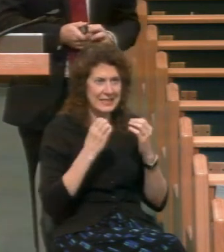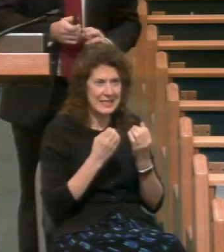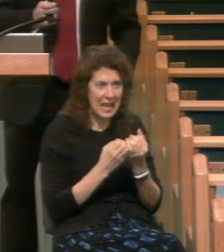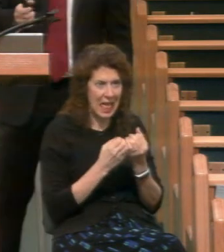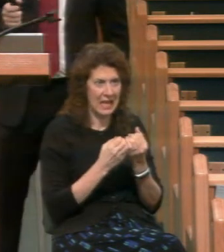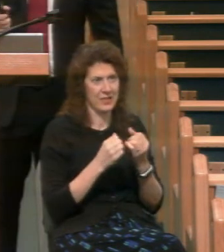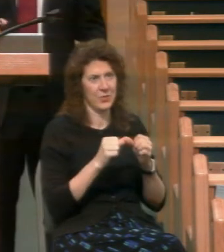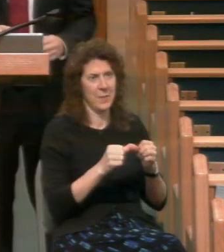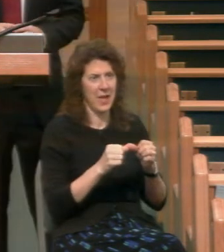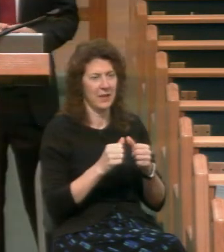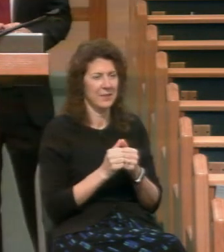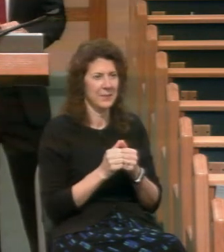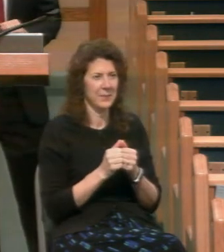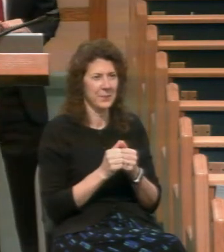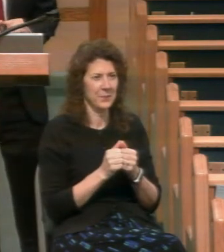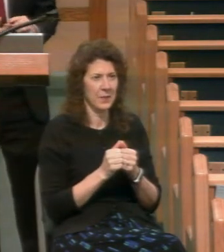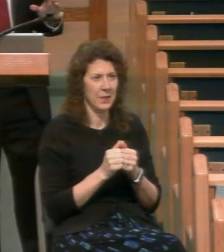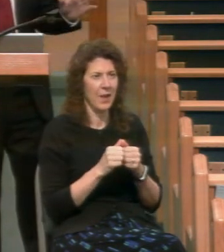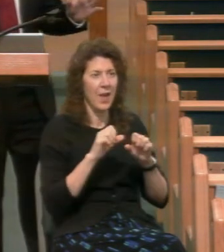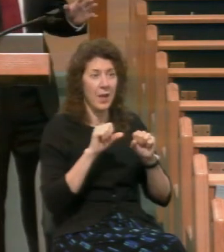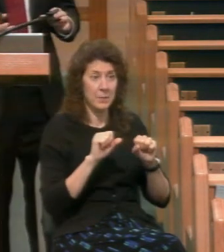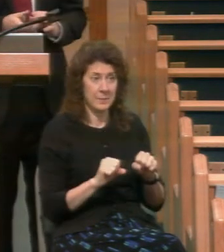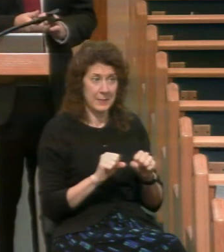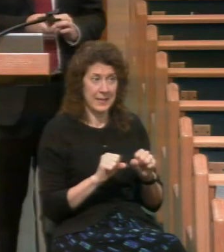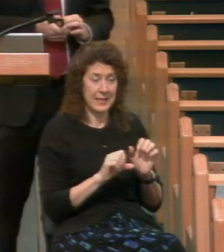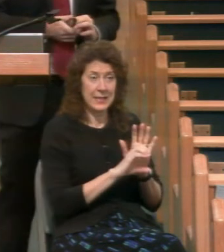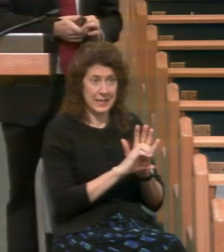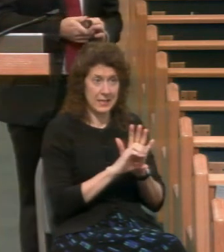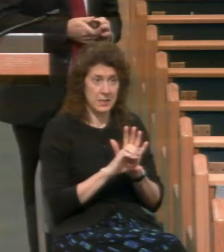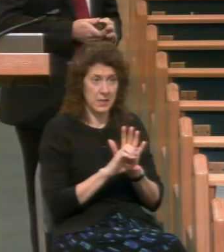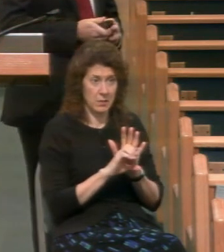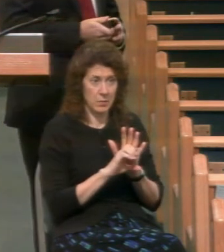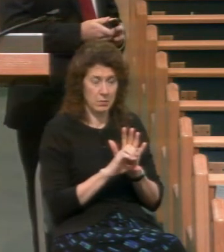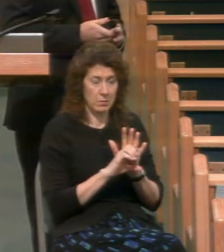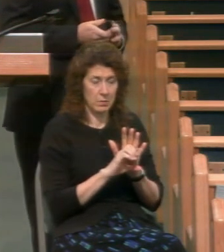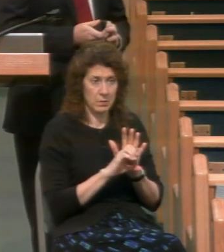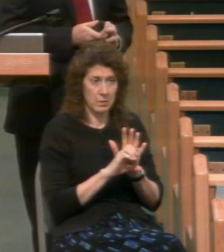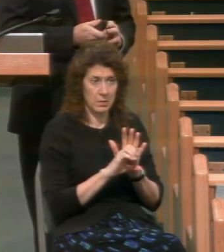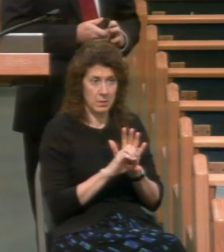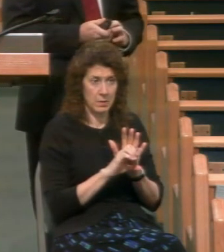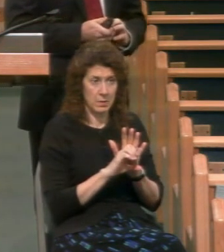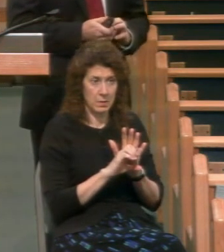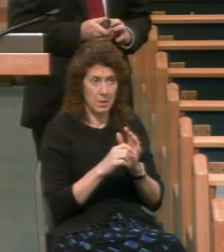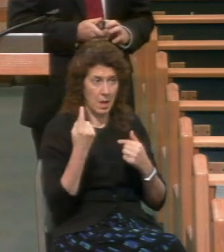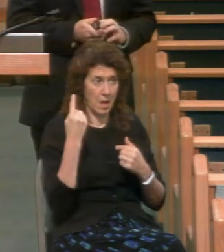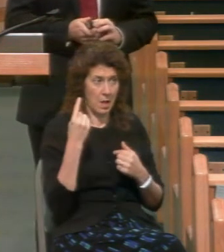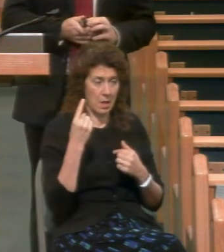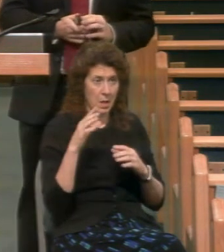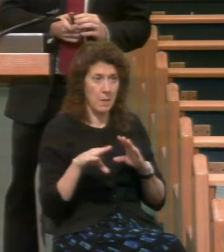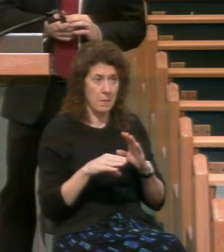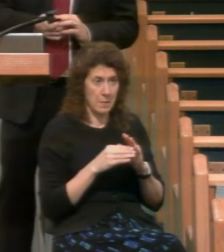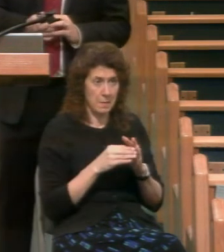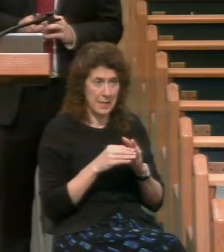okay. But there could there be a case? So and this will be something you study. Could there be a case that I might be in a marriage that I shouldn't